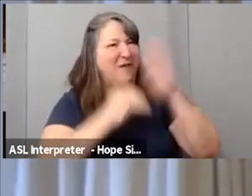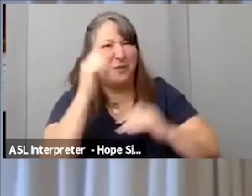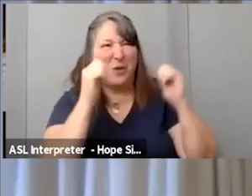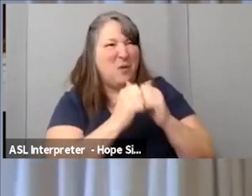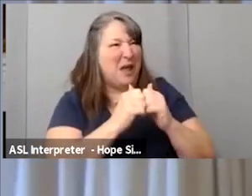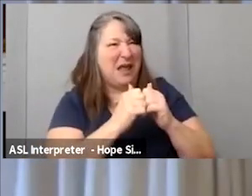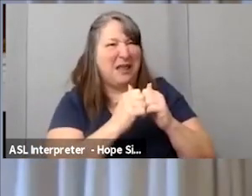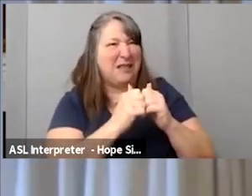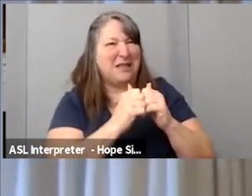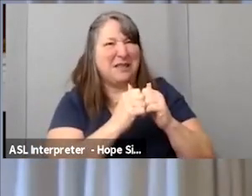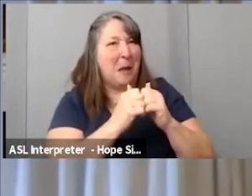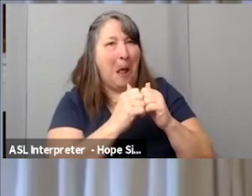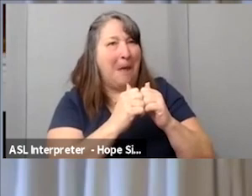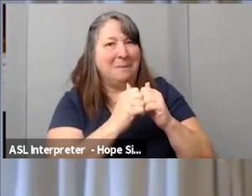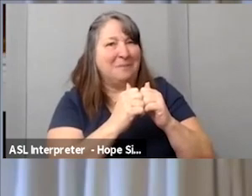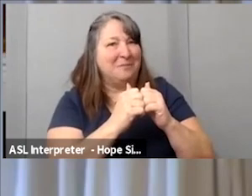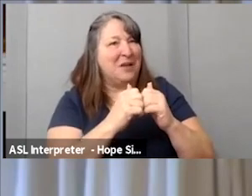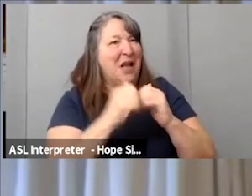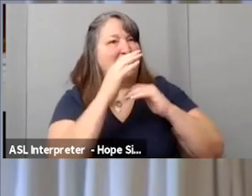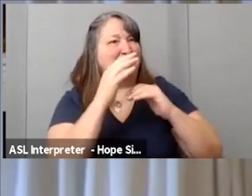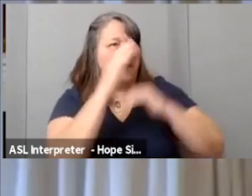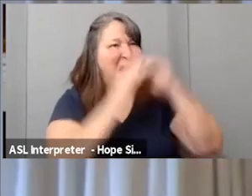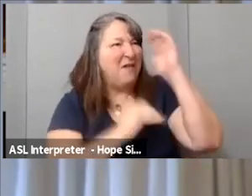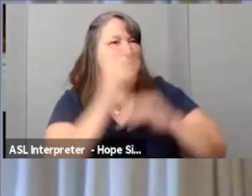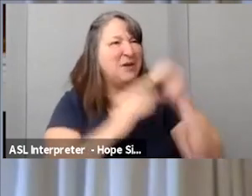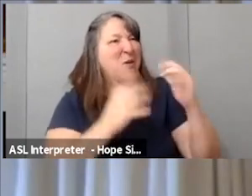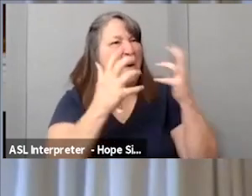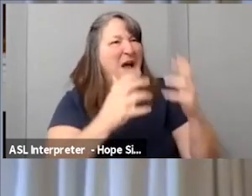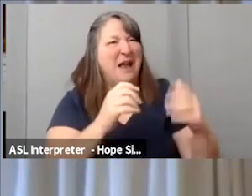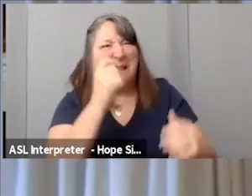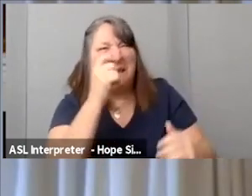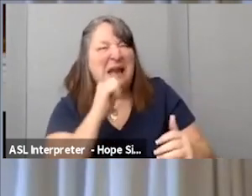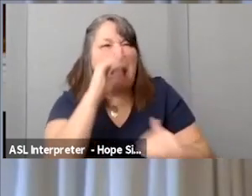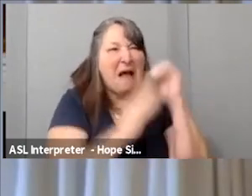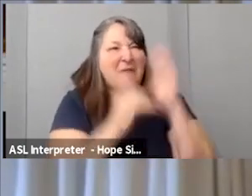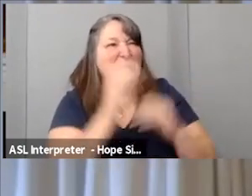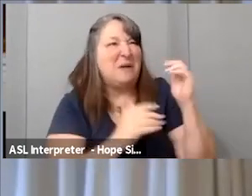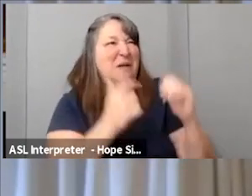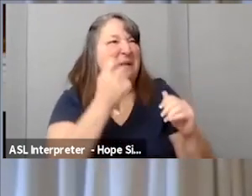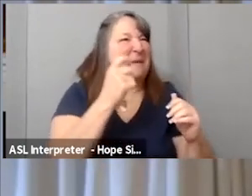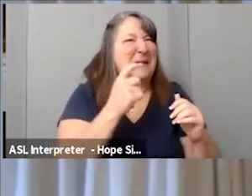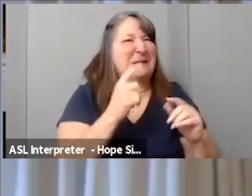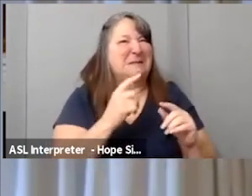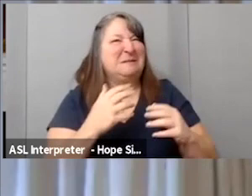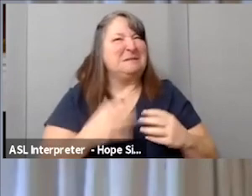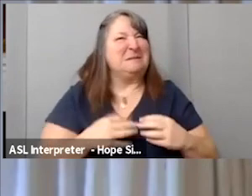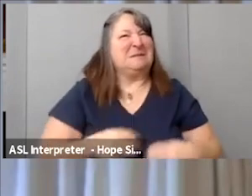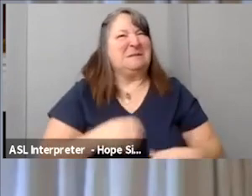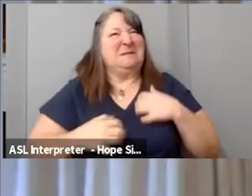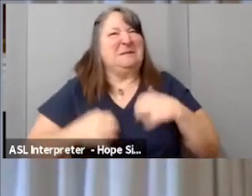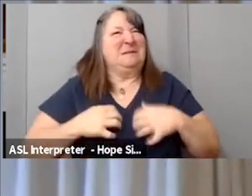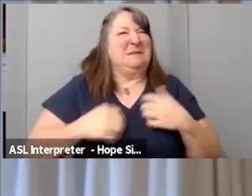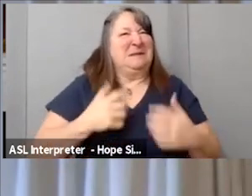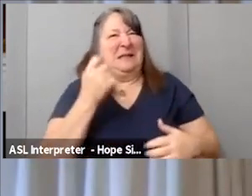bit scared, you're probably not risking. You're not taking a risk. You're not on the edge of some precipice